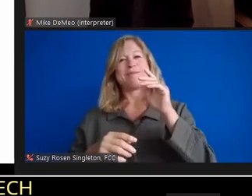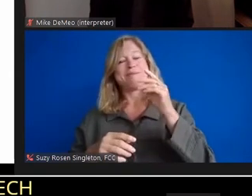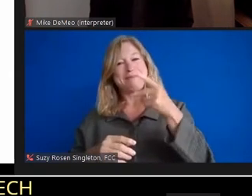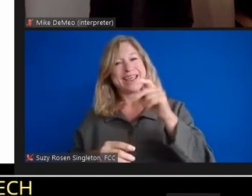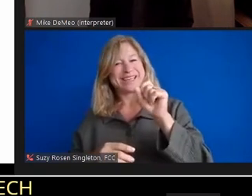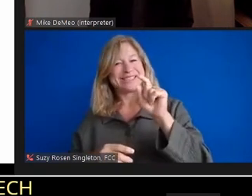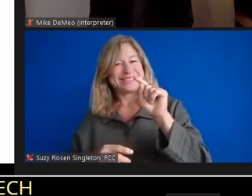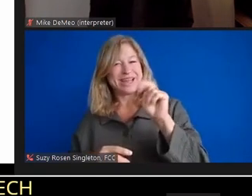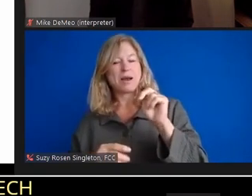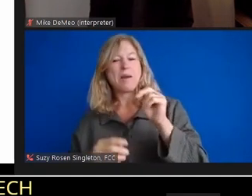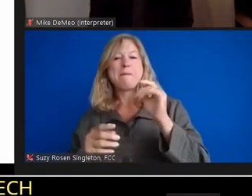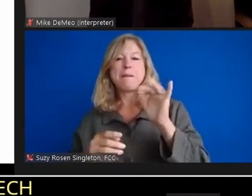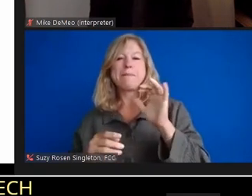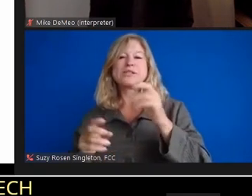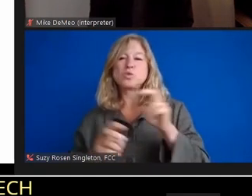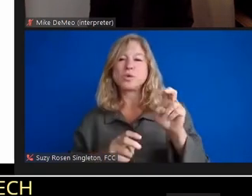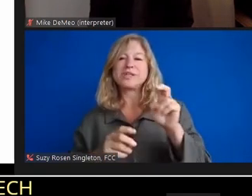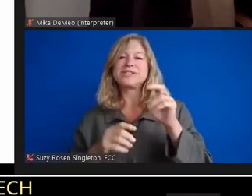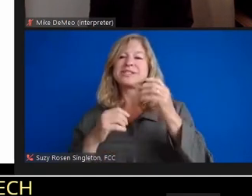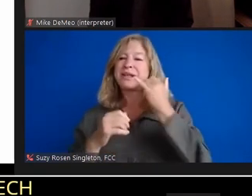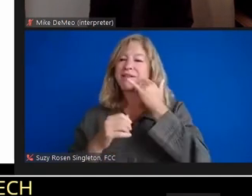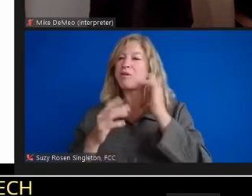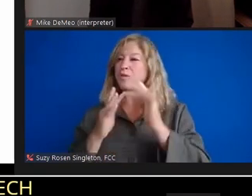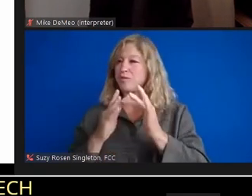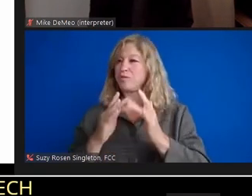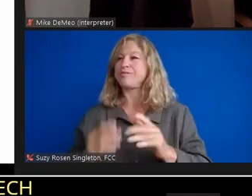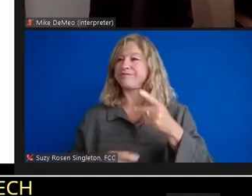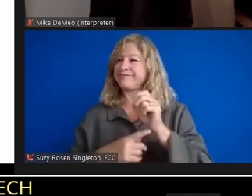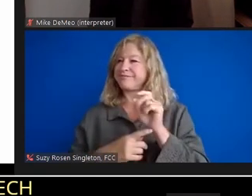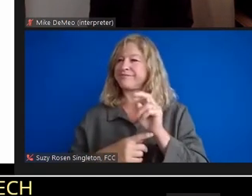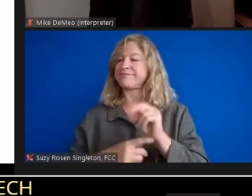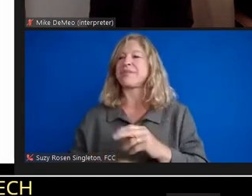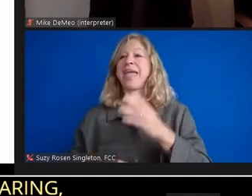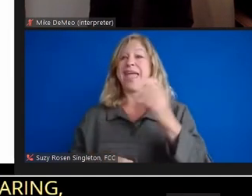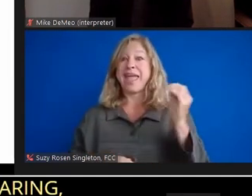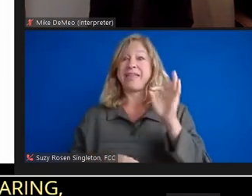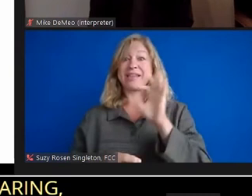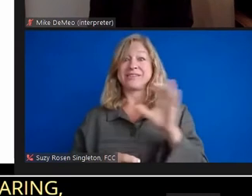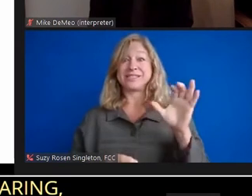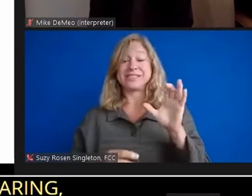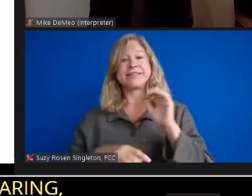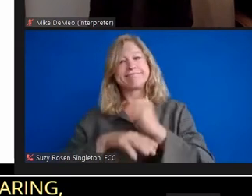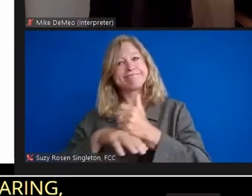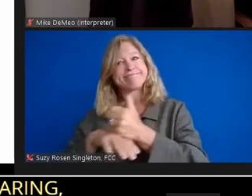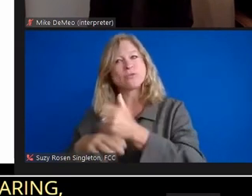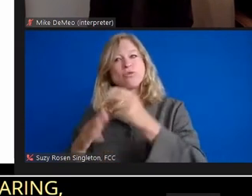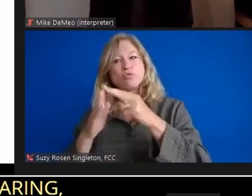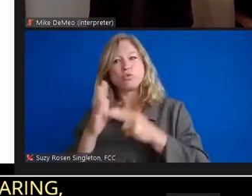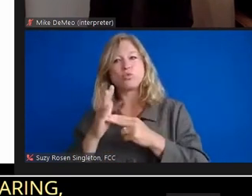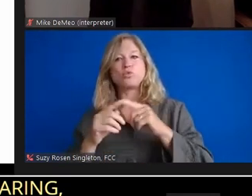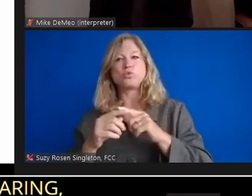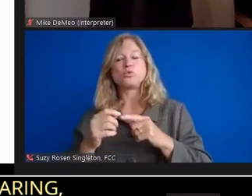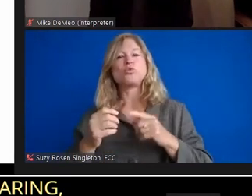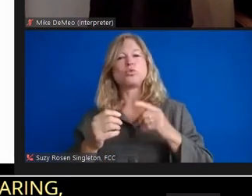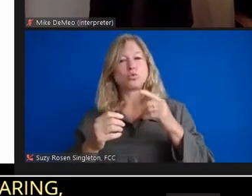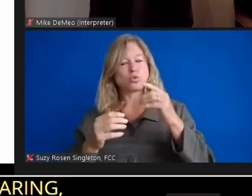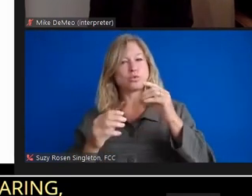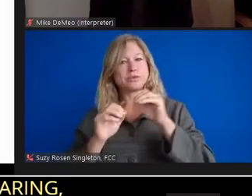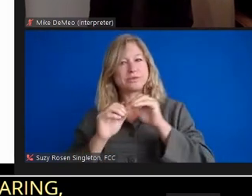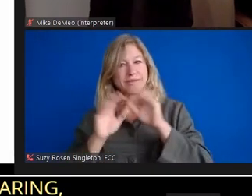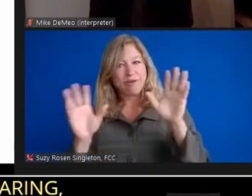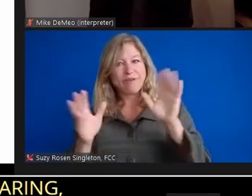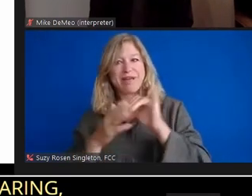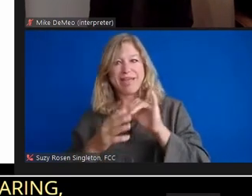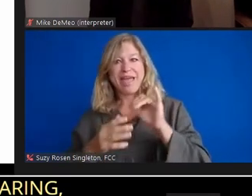was developed for use on that PSTN, the public switched telephone network. And the